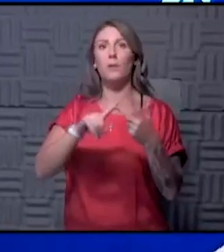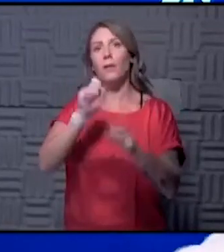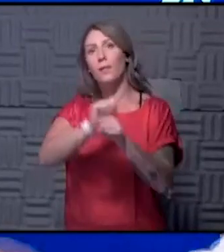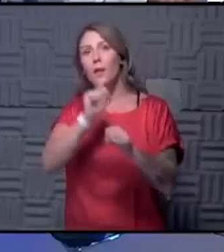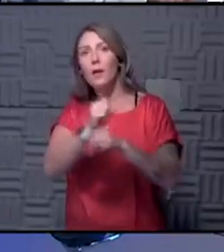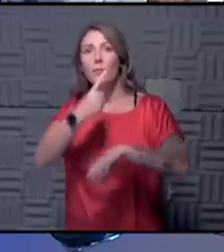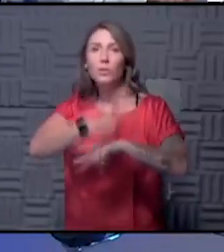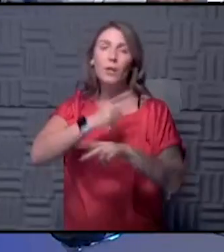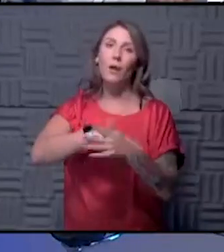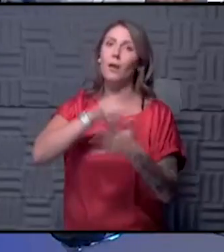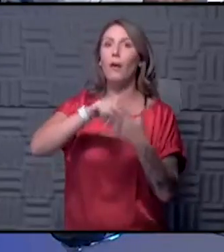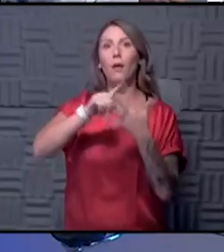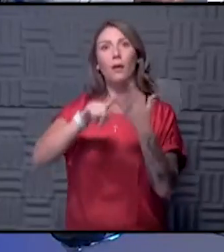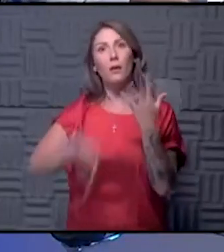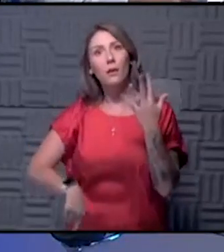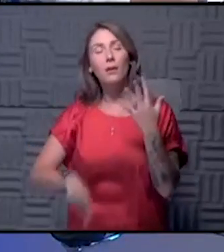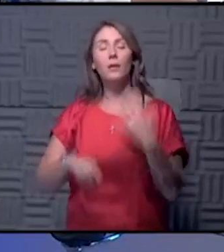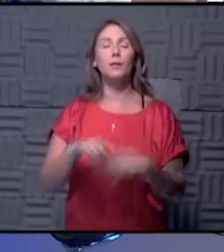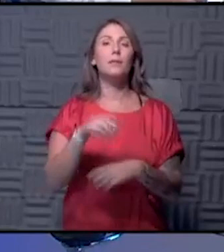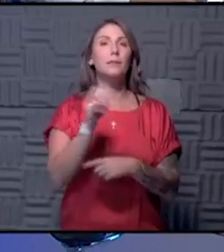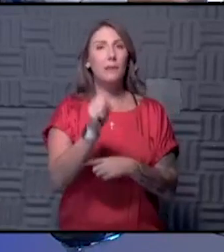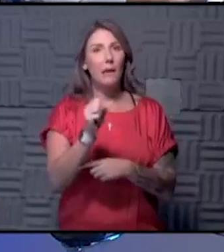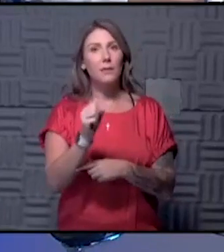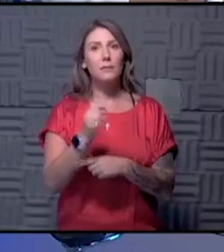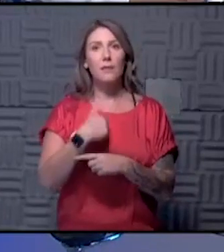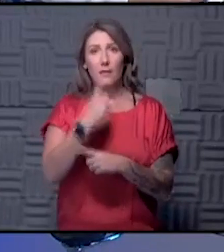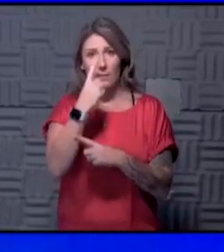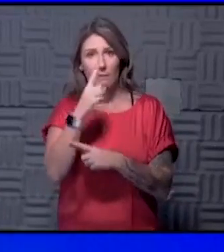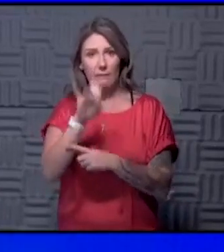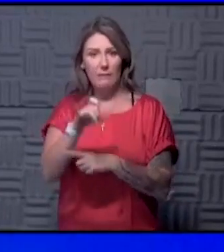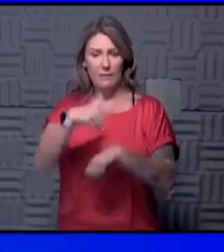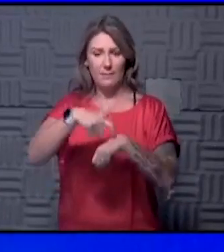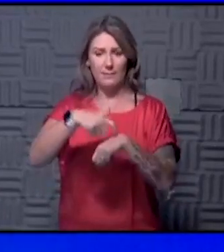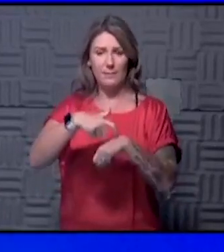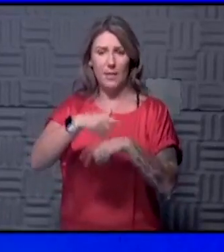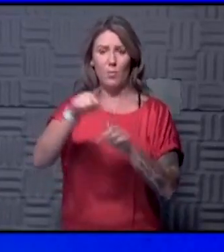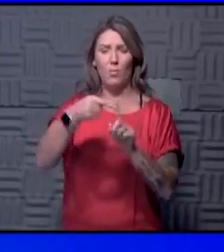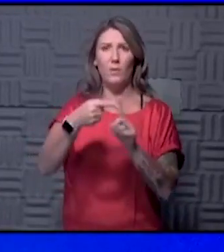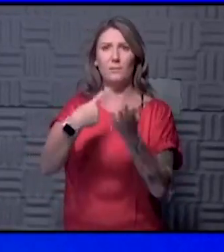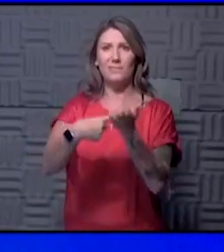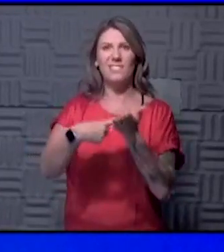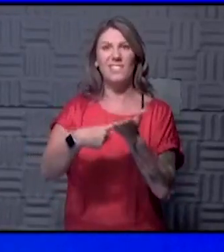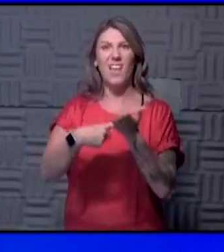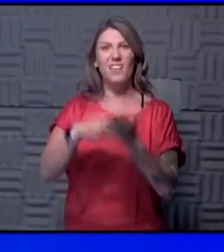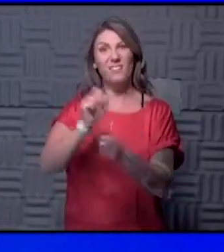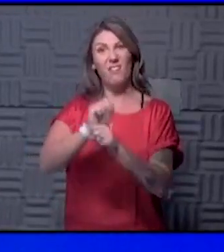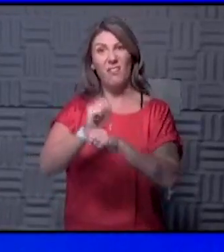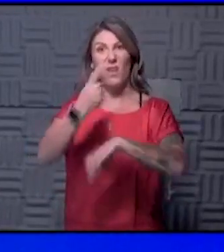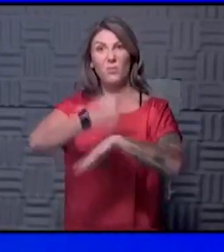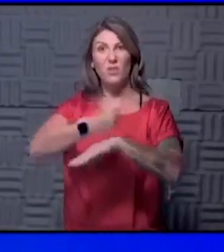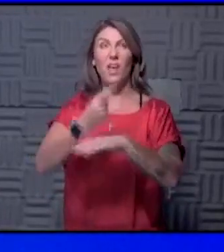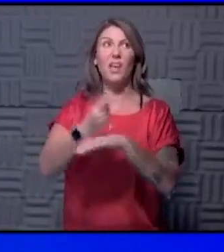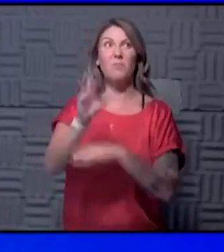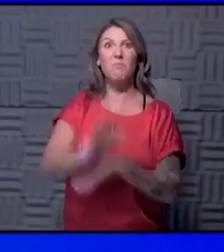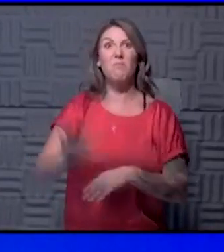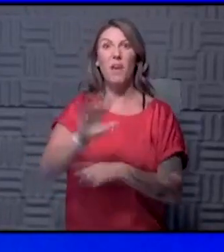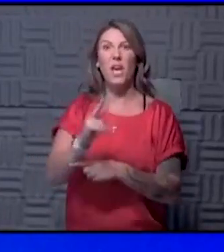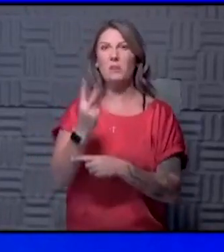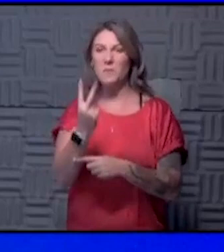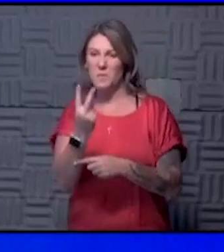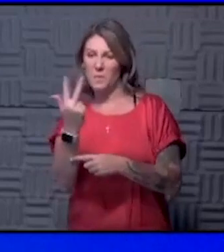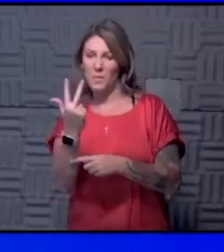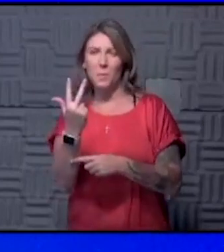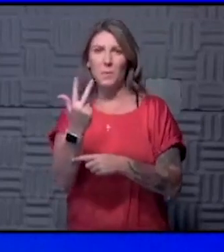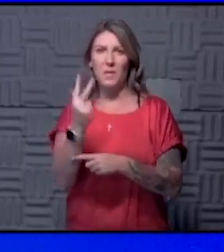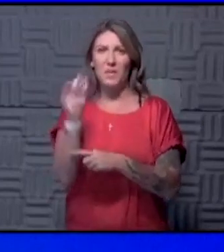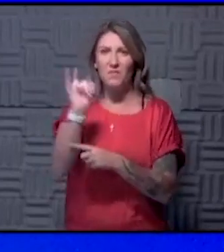on and on. Yes. Thoughts? Yeah, and I think this is that time point when we talked about Labor Day, where it does take those 2 to 3 infection